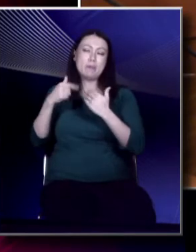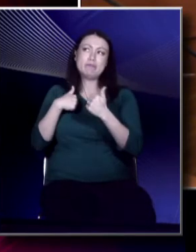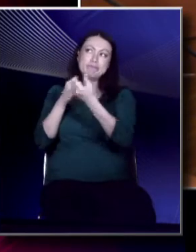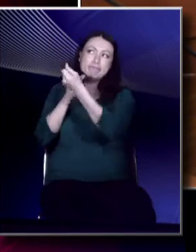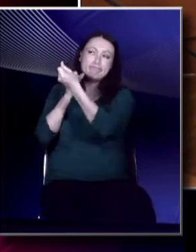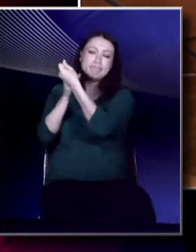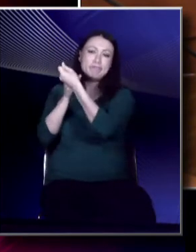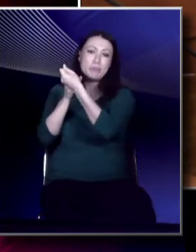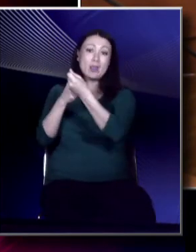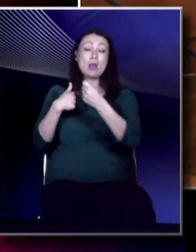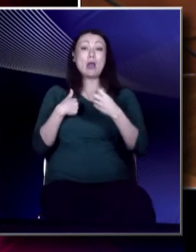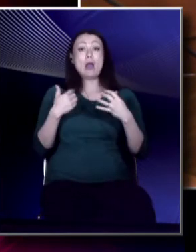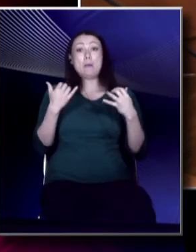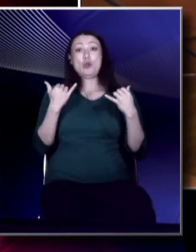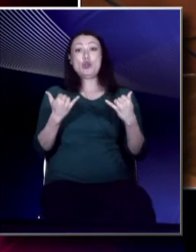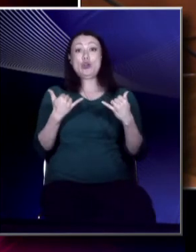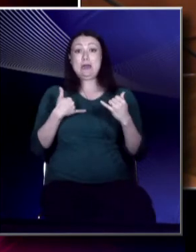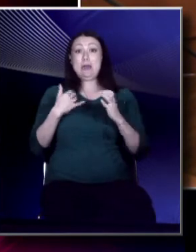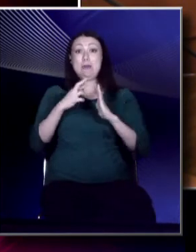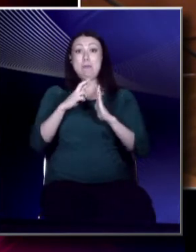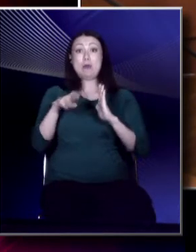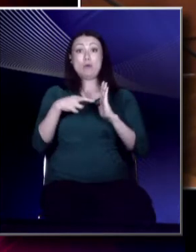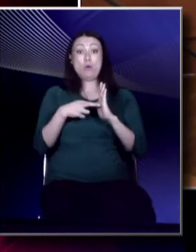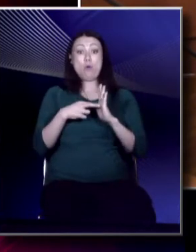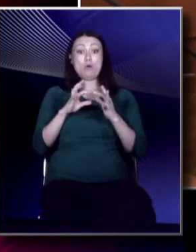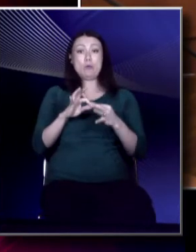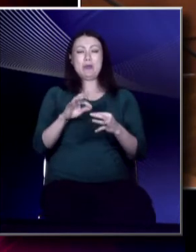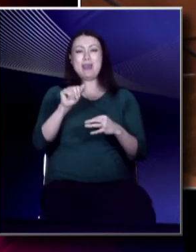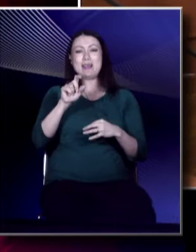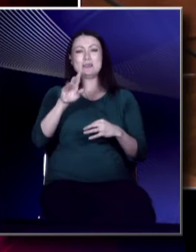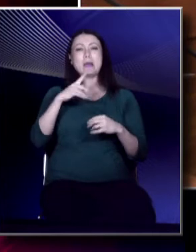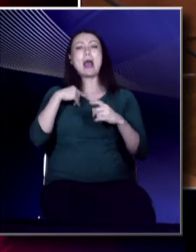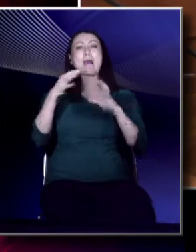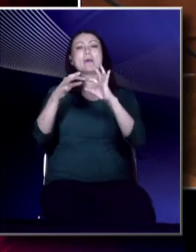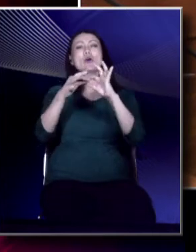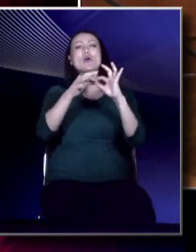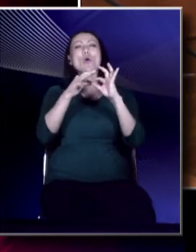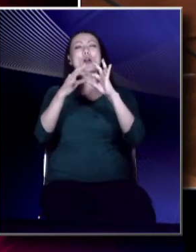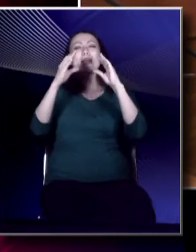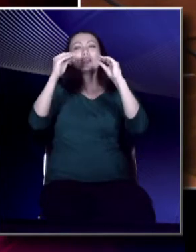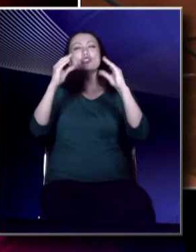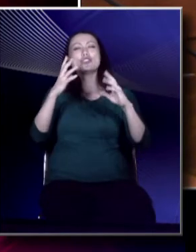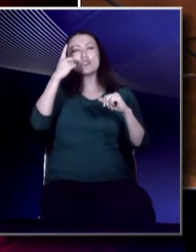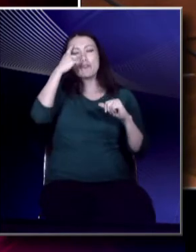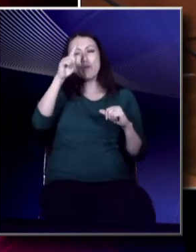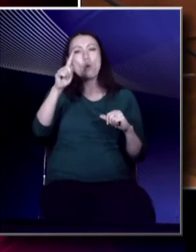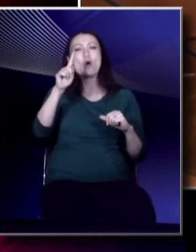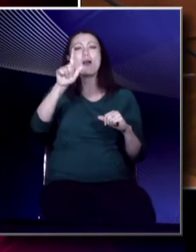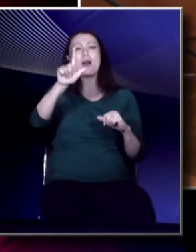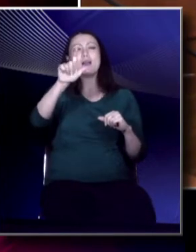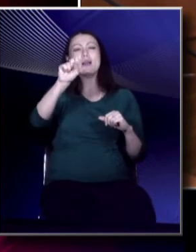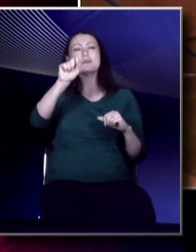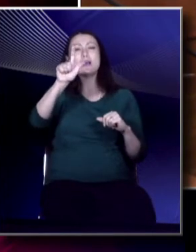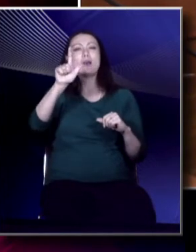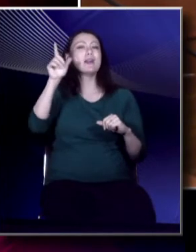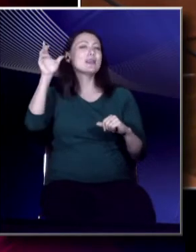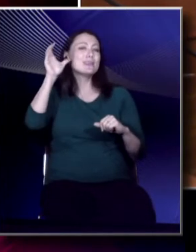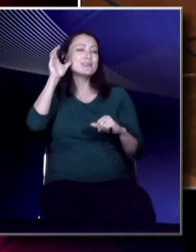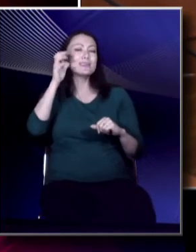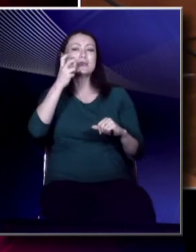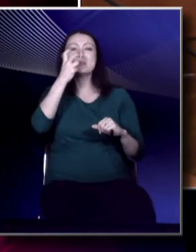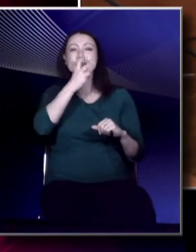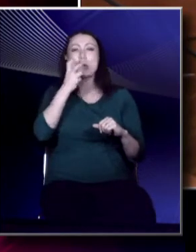I am currently, my role at ASDB is coordinating teacher for listening and spoken language. I work with birth